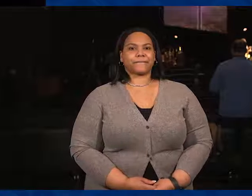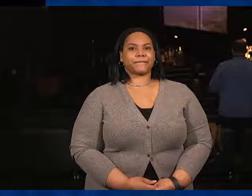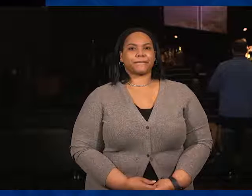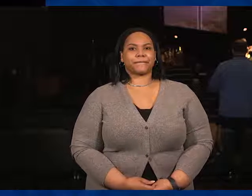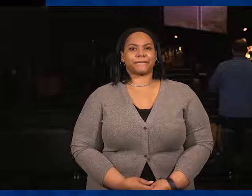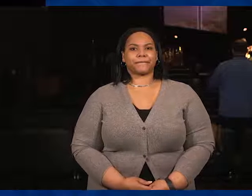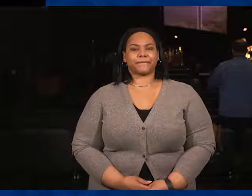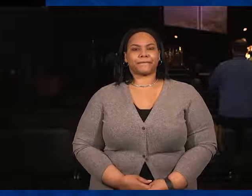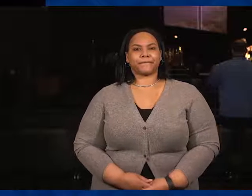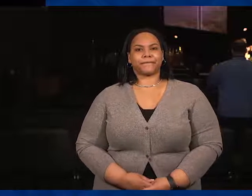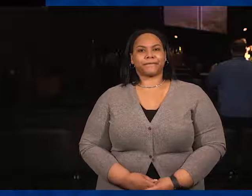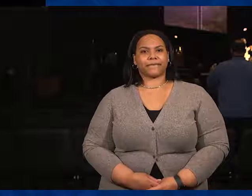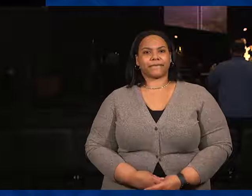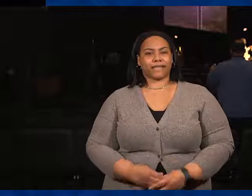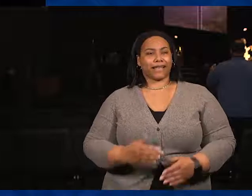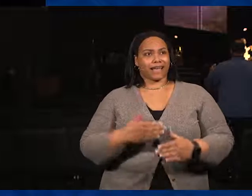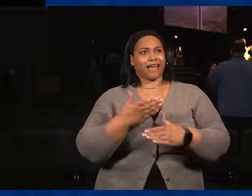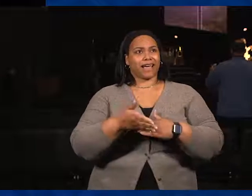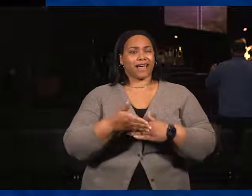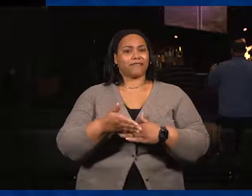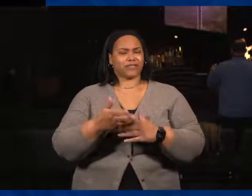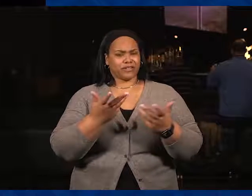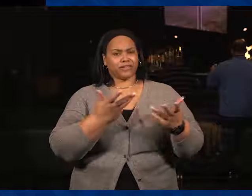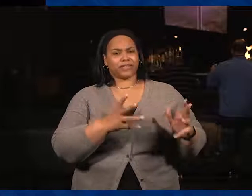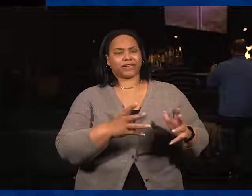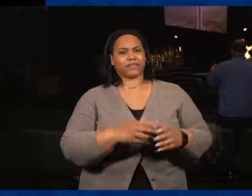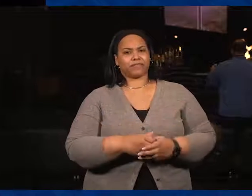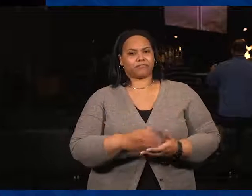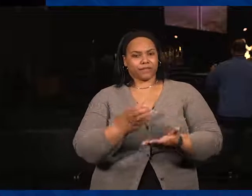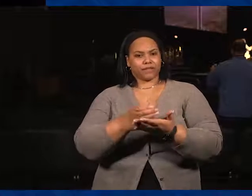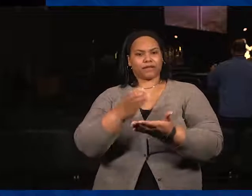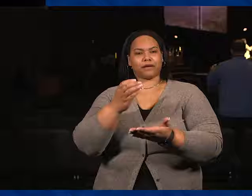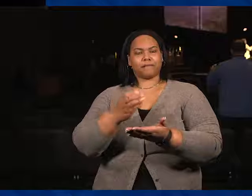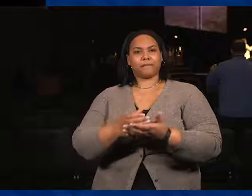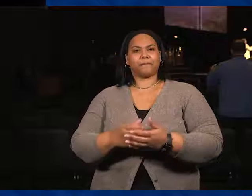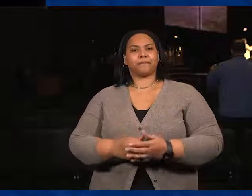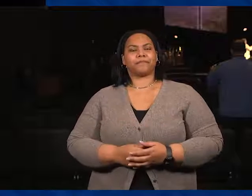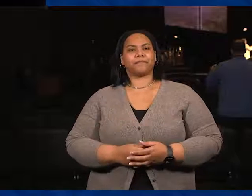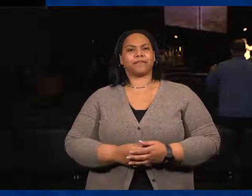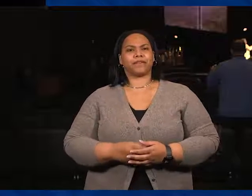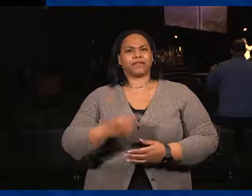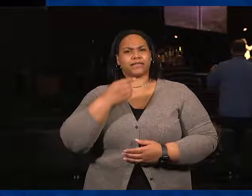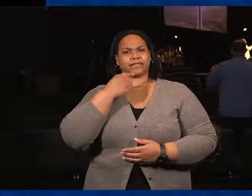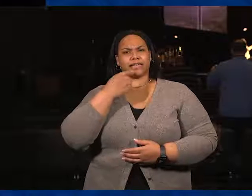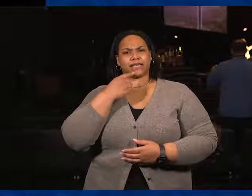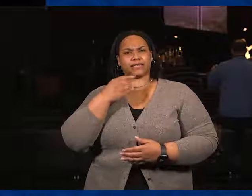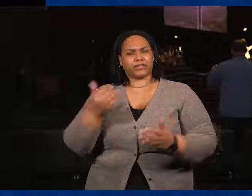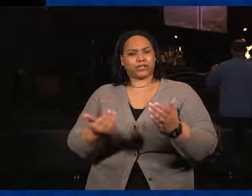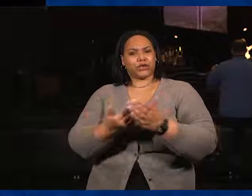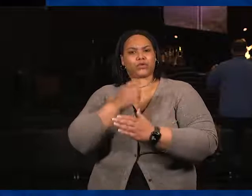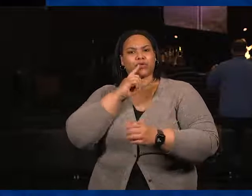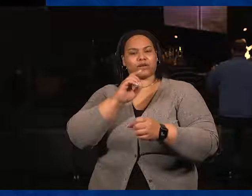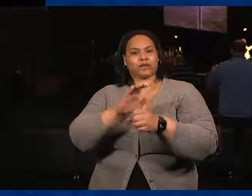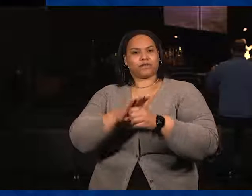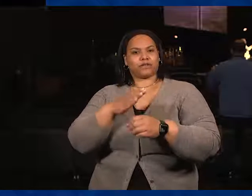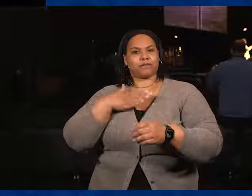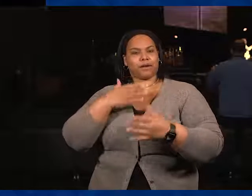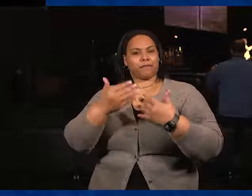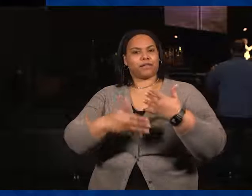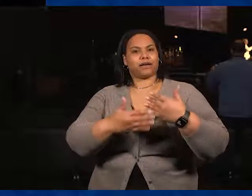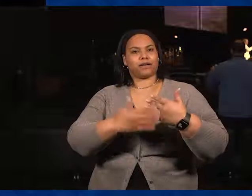In the same way, after supper, he took the cup, said, this is the new covenant in my